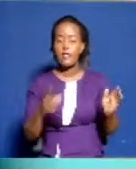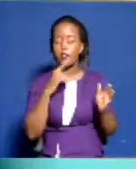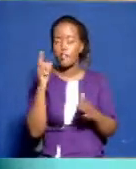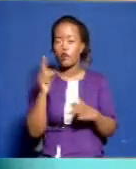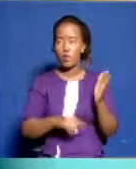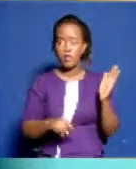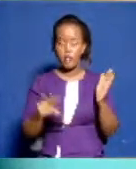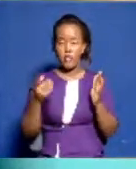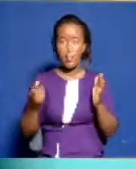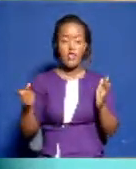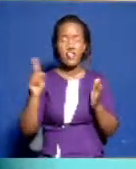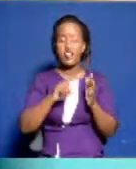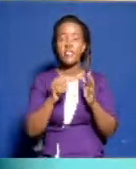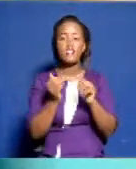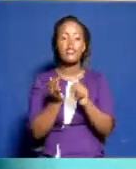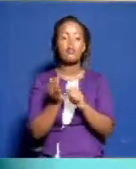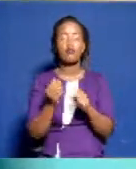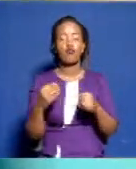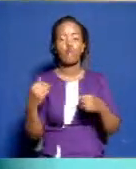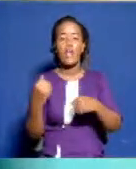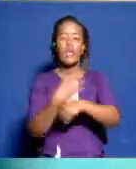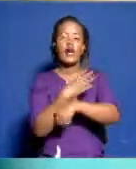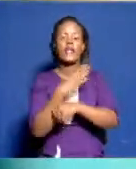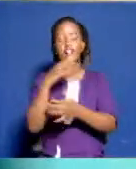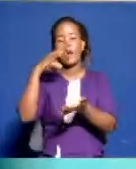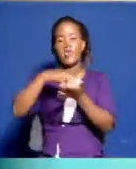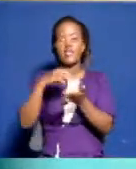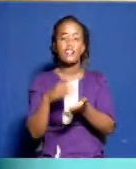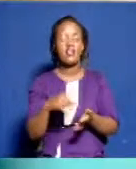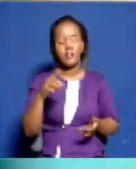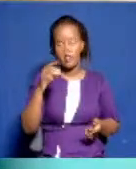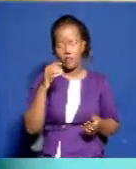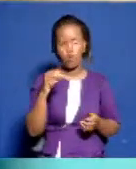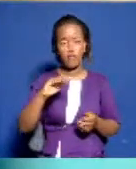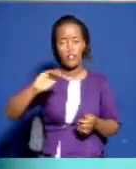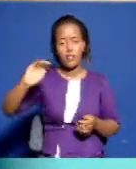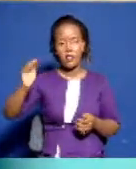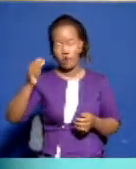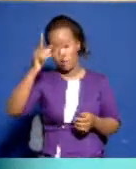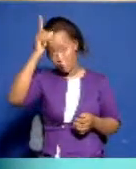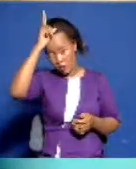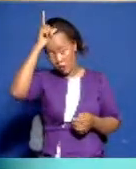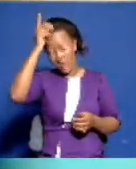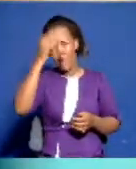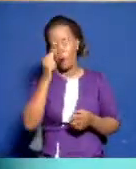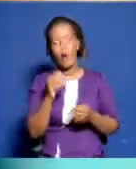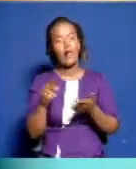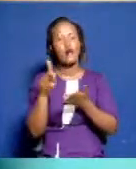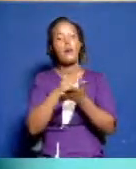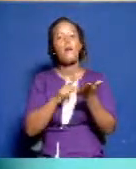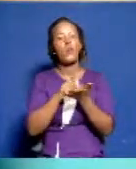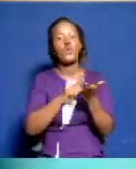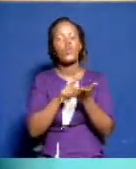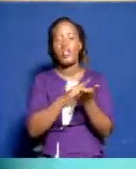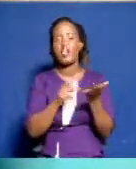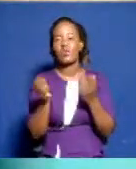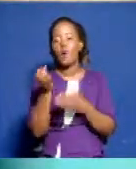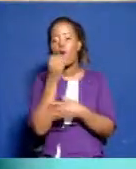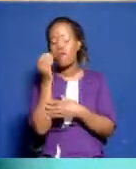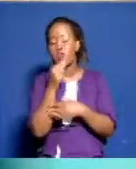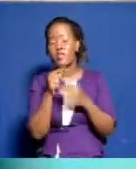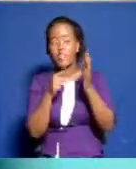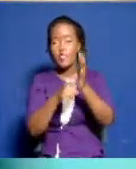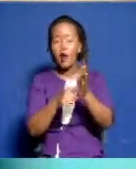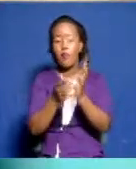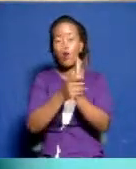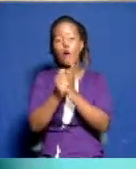increasing cancer cases in rural areas are attributed to high aflatoxin levels on cereals, especially maize